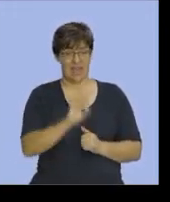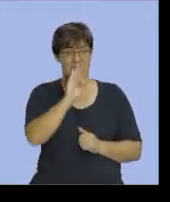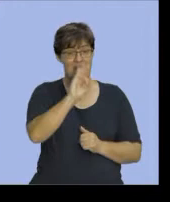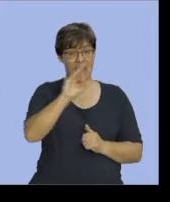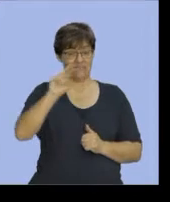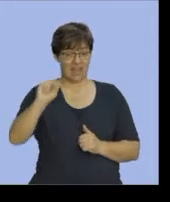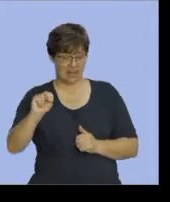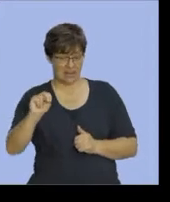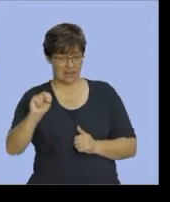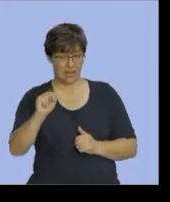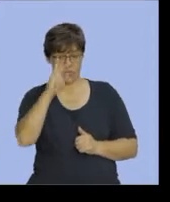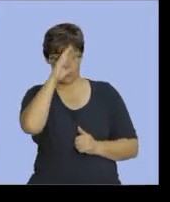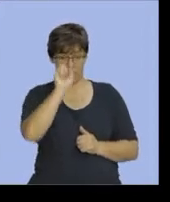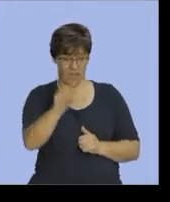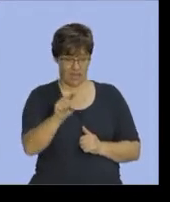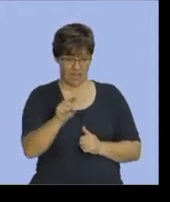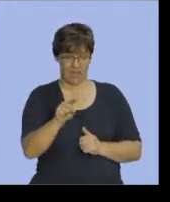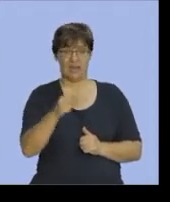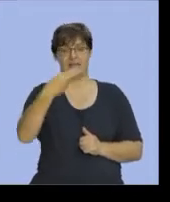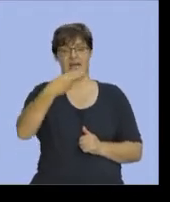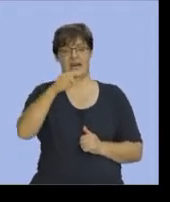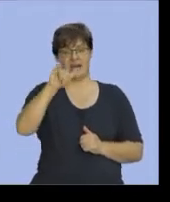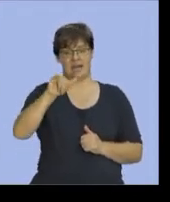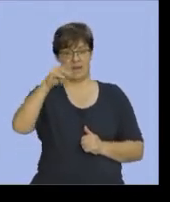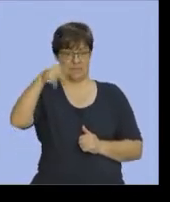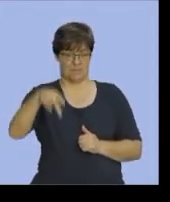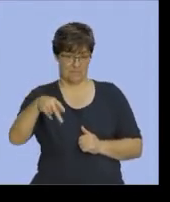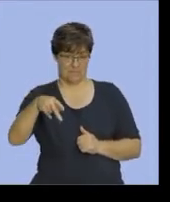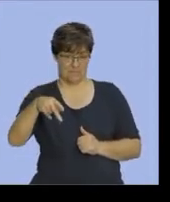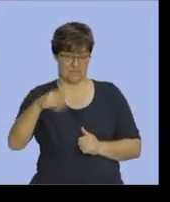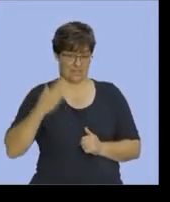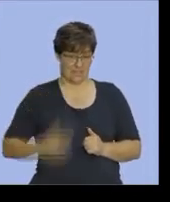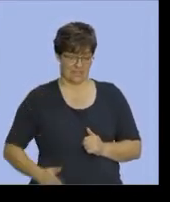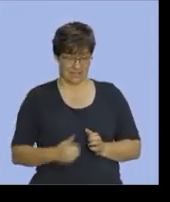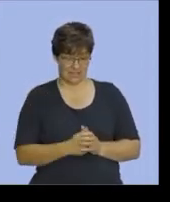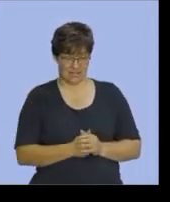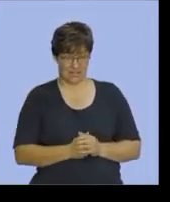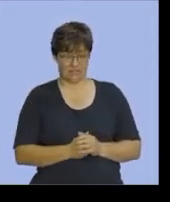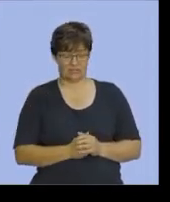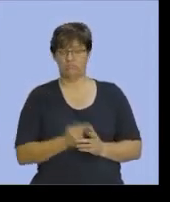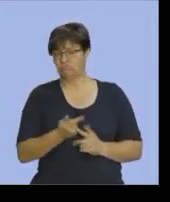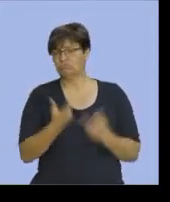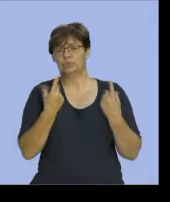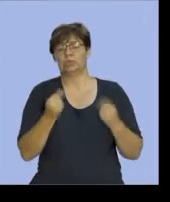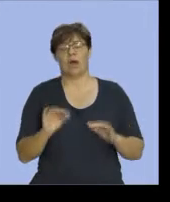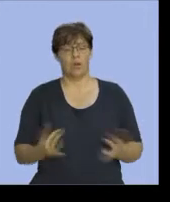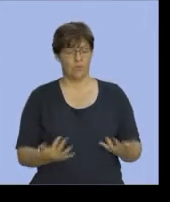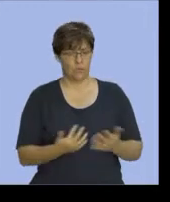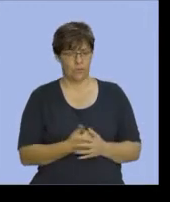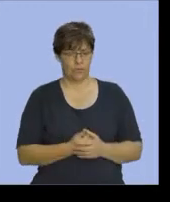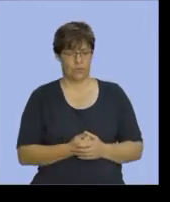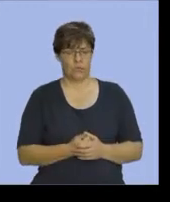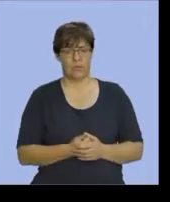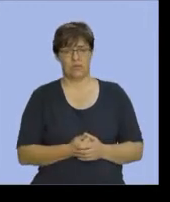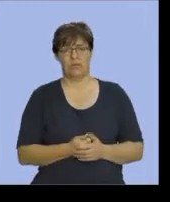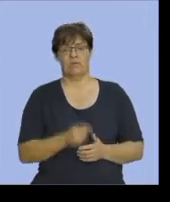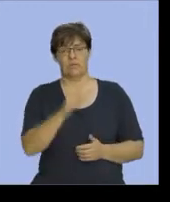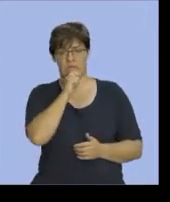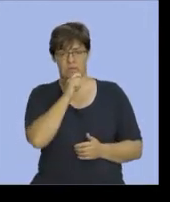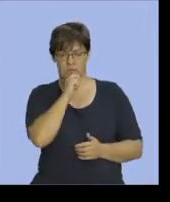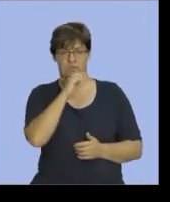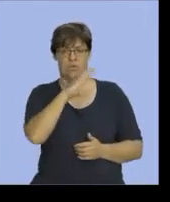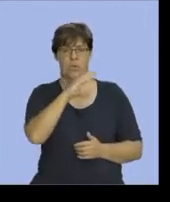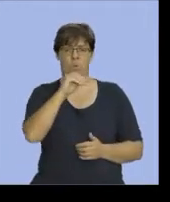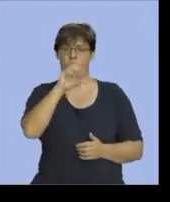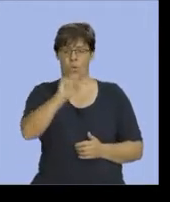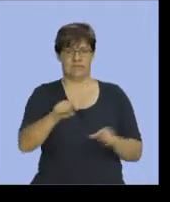And Fn, remember that this is our hypotenuse side. So to do that, we will then also use